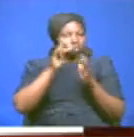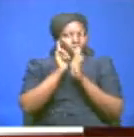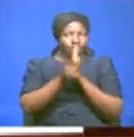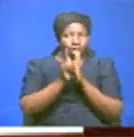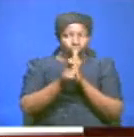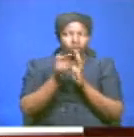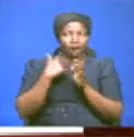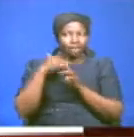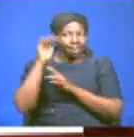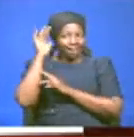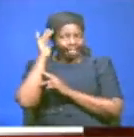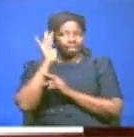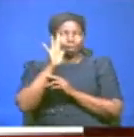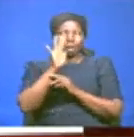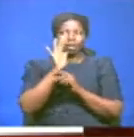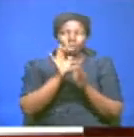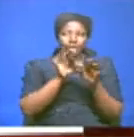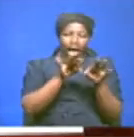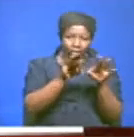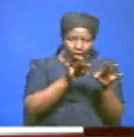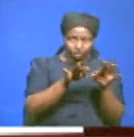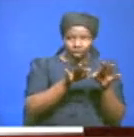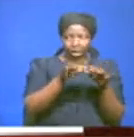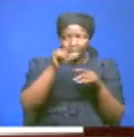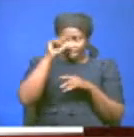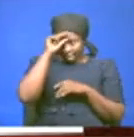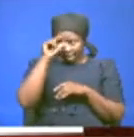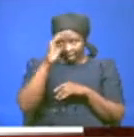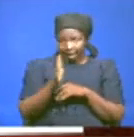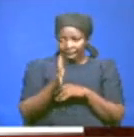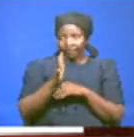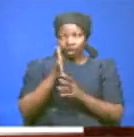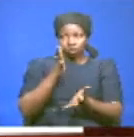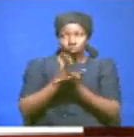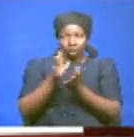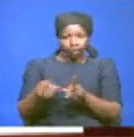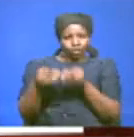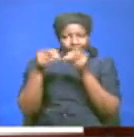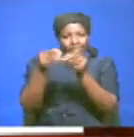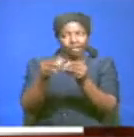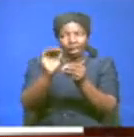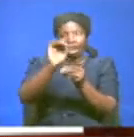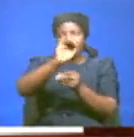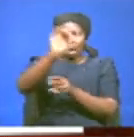translation. The governor actually gives a percentage